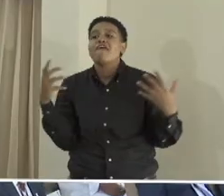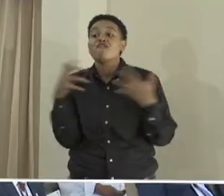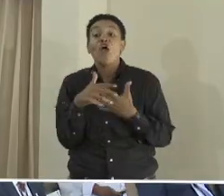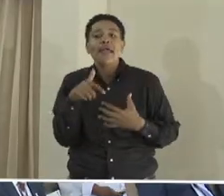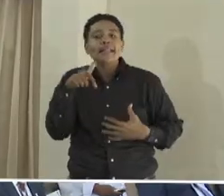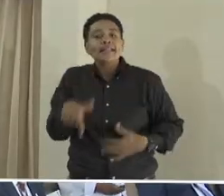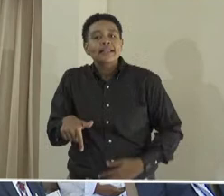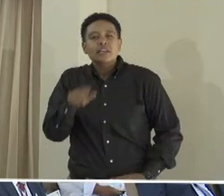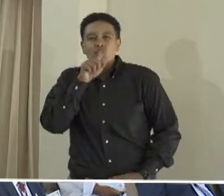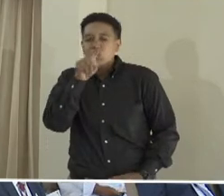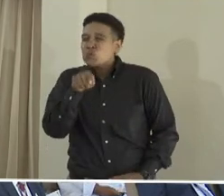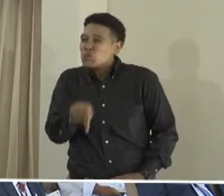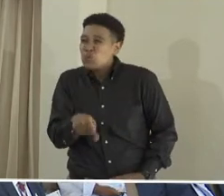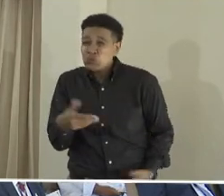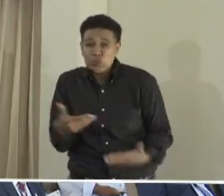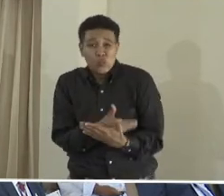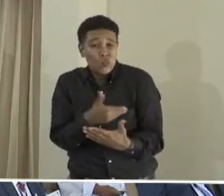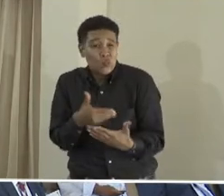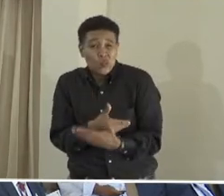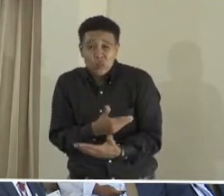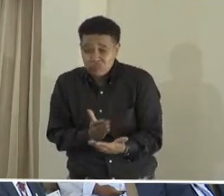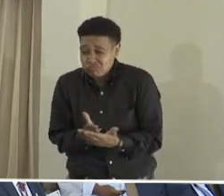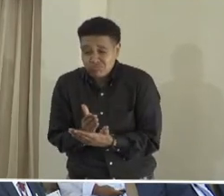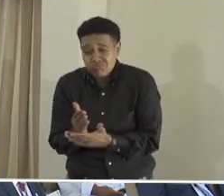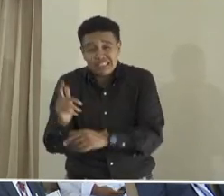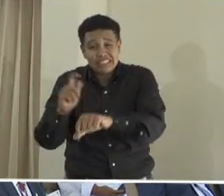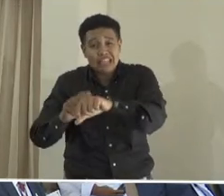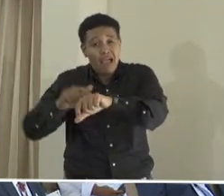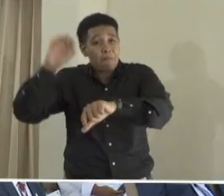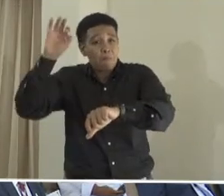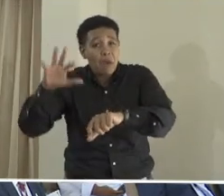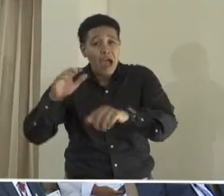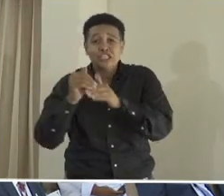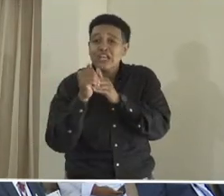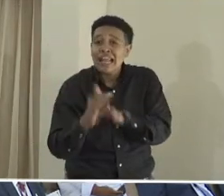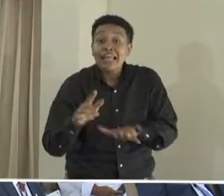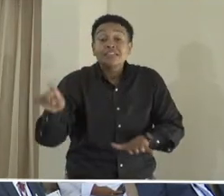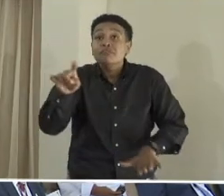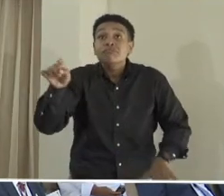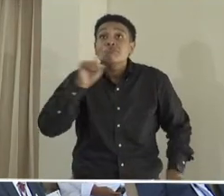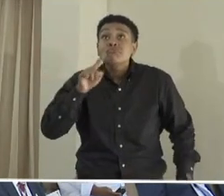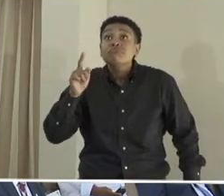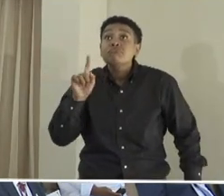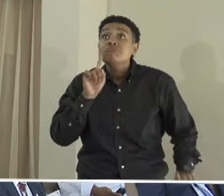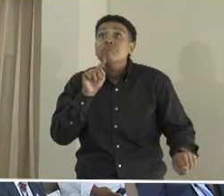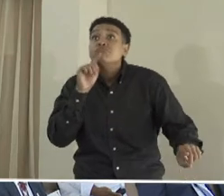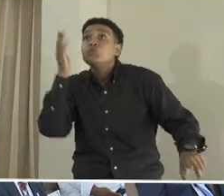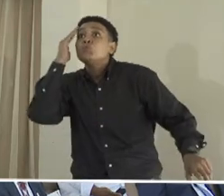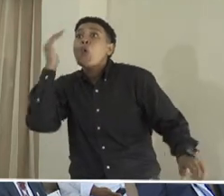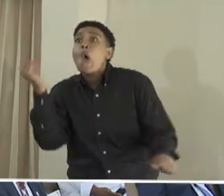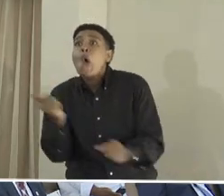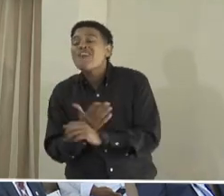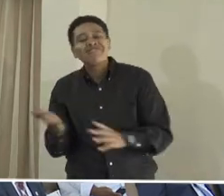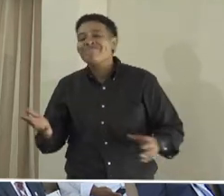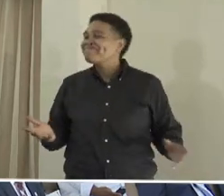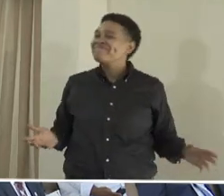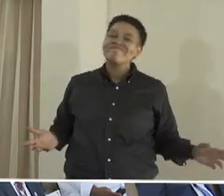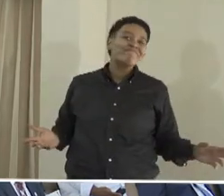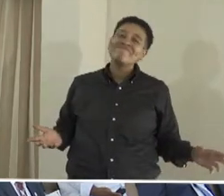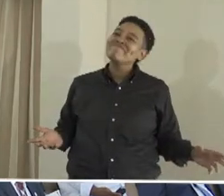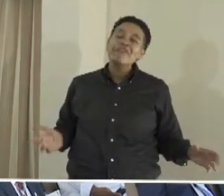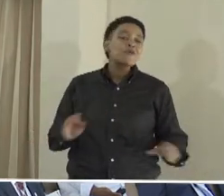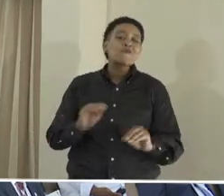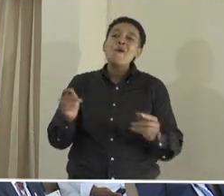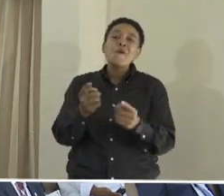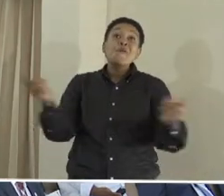is uncharted territory. Pastors and leaders do not have all of the answers. Nobody